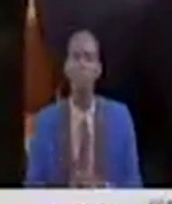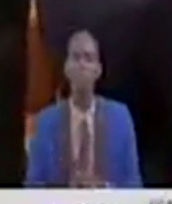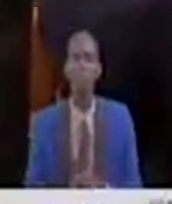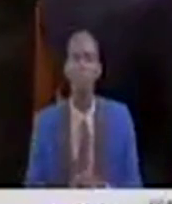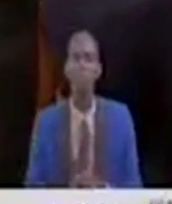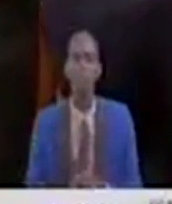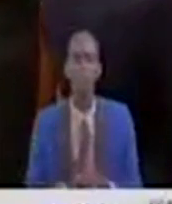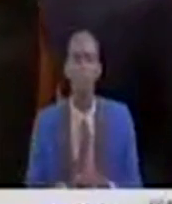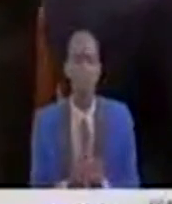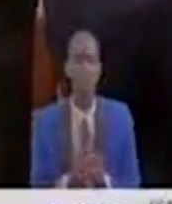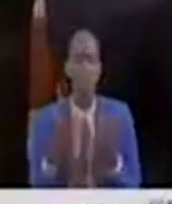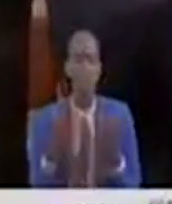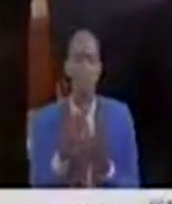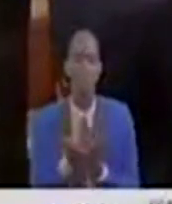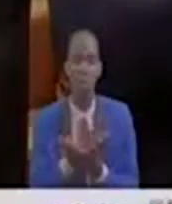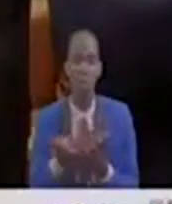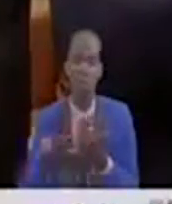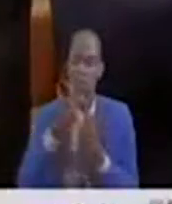Without holiness,